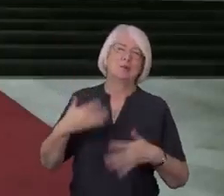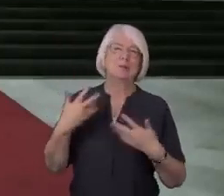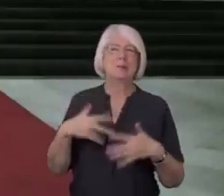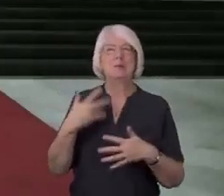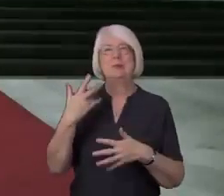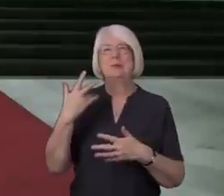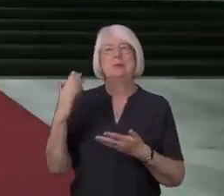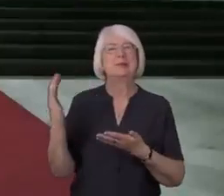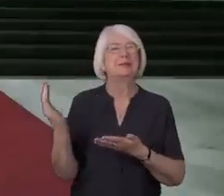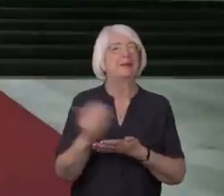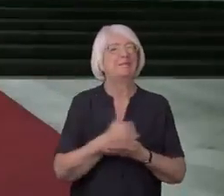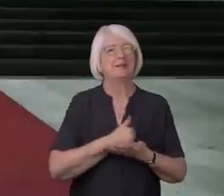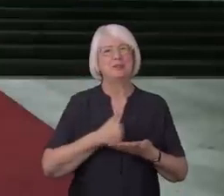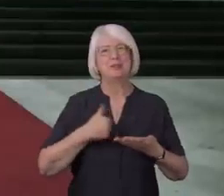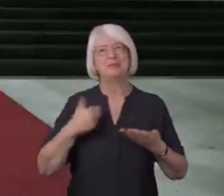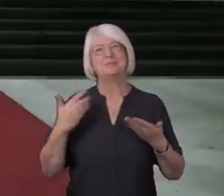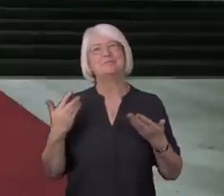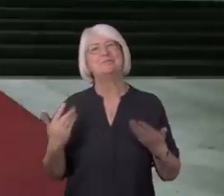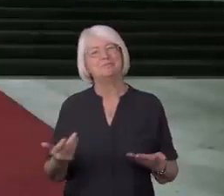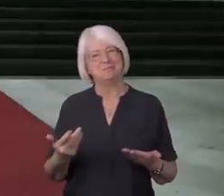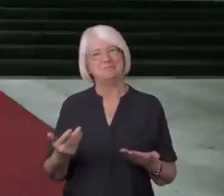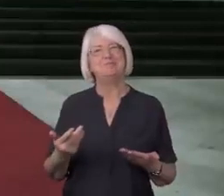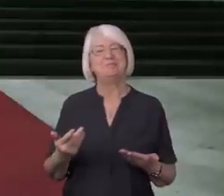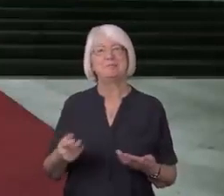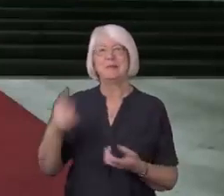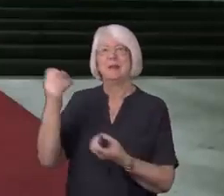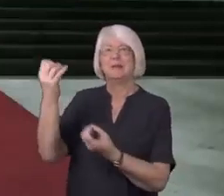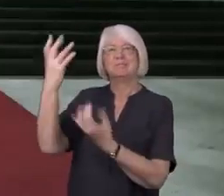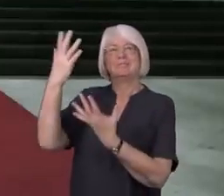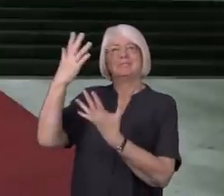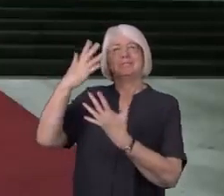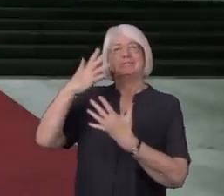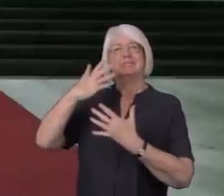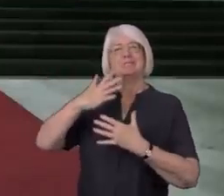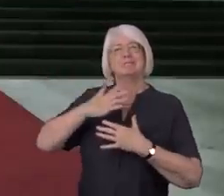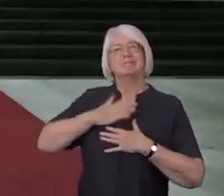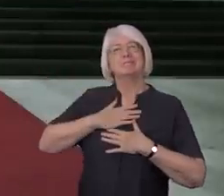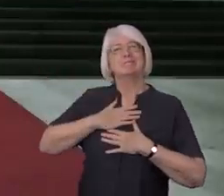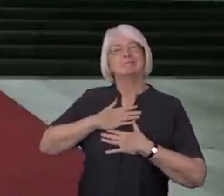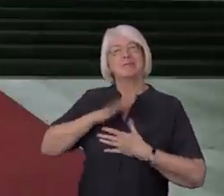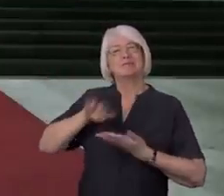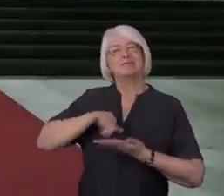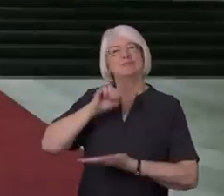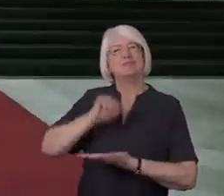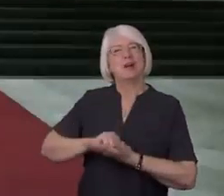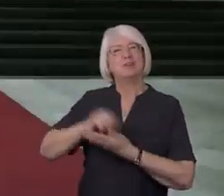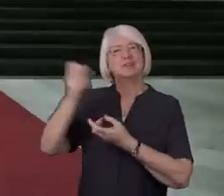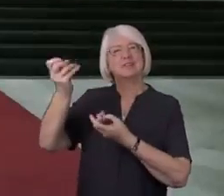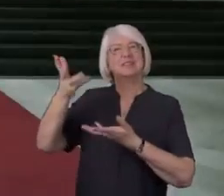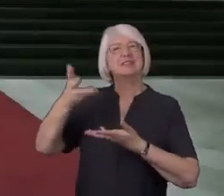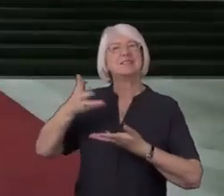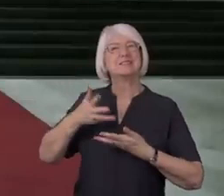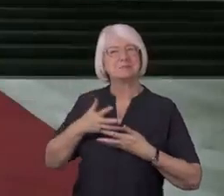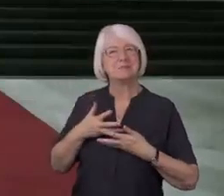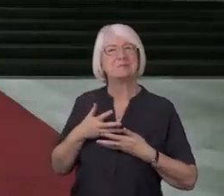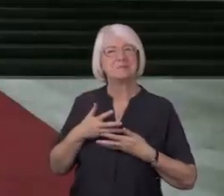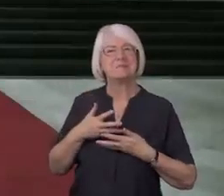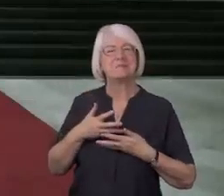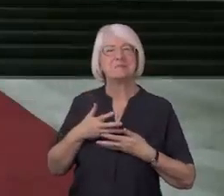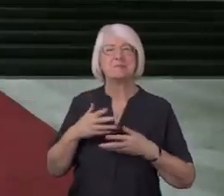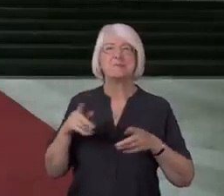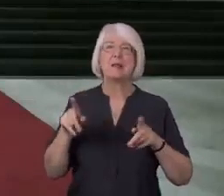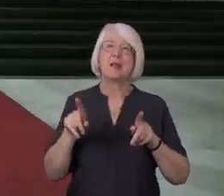of salvation. He has covered me with the robe of righteousness. as